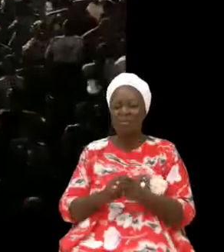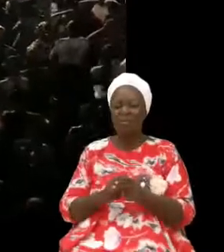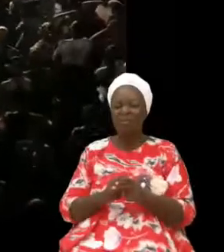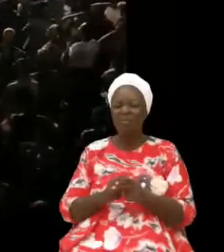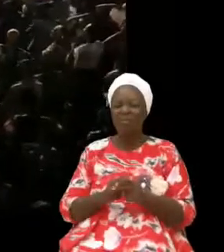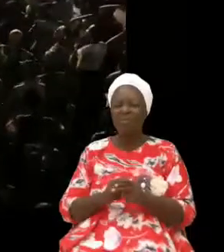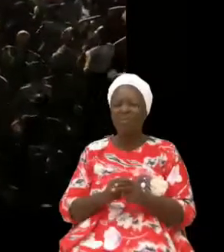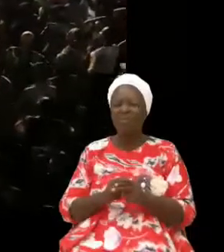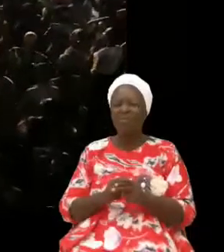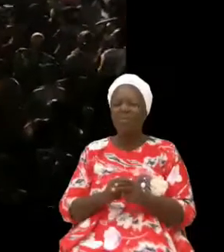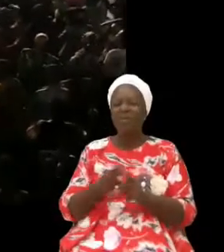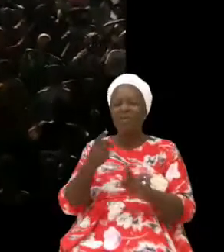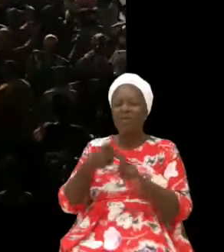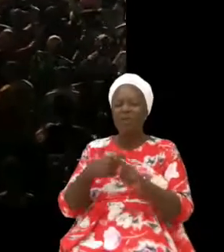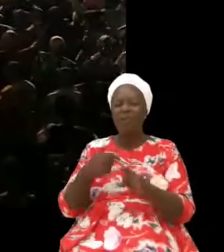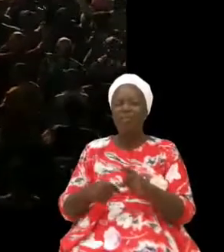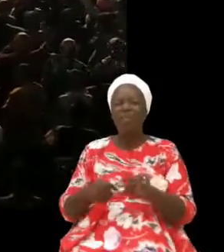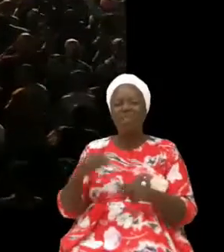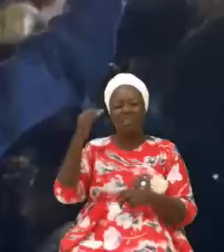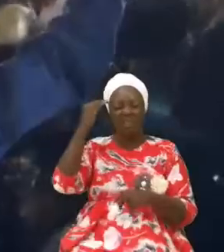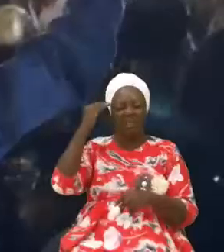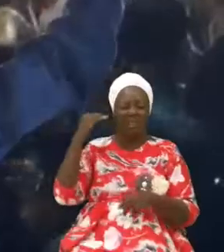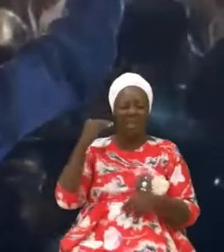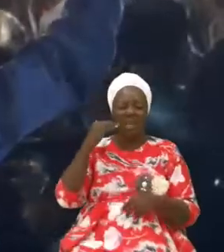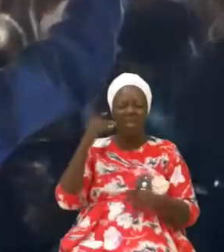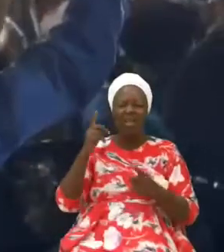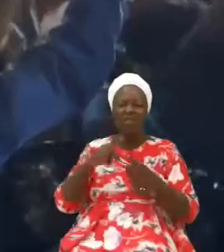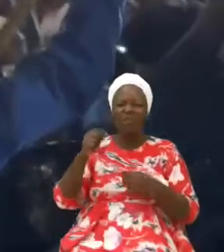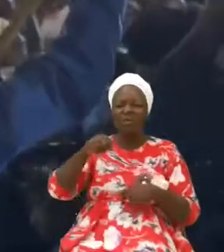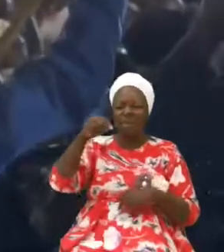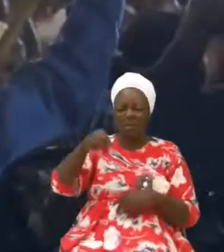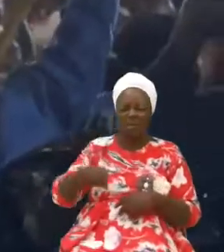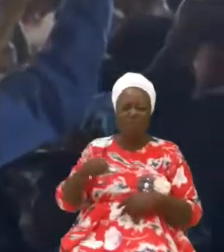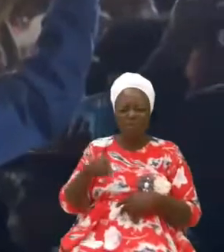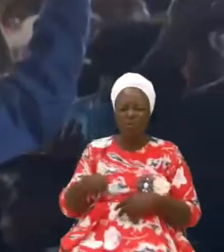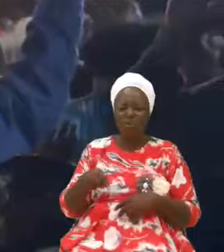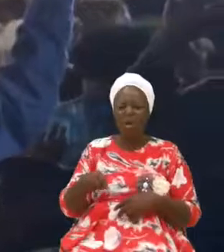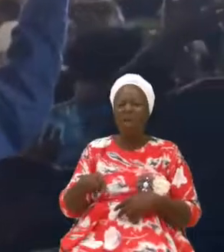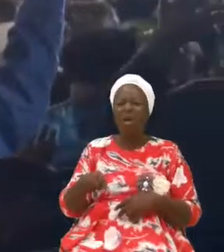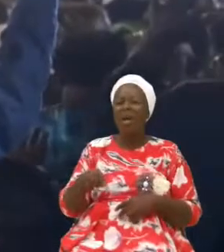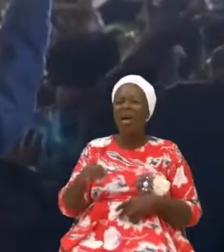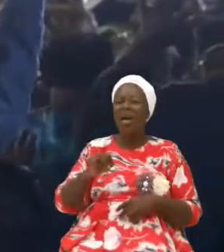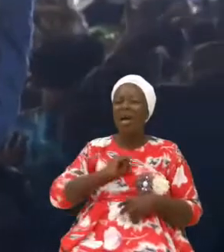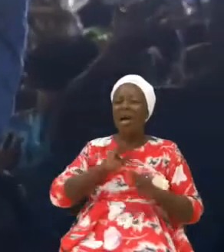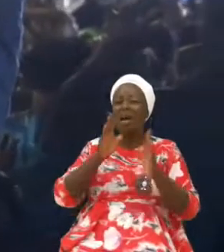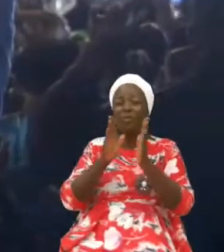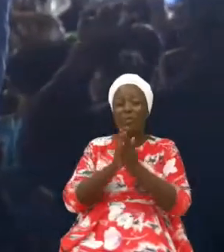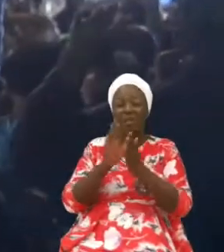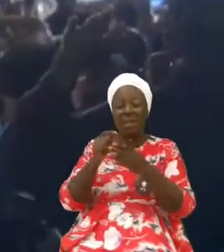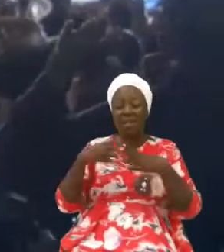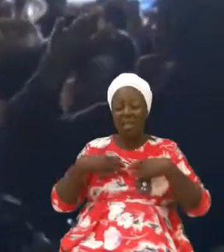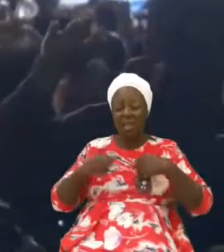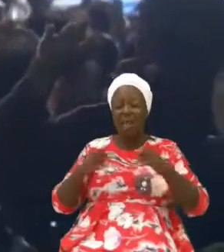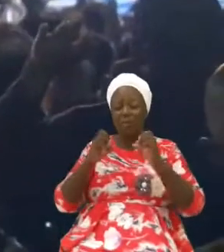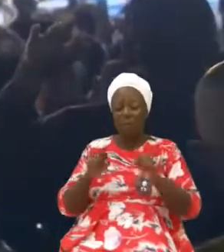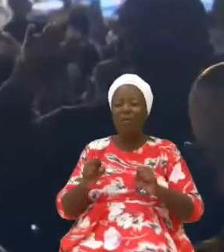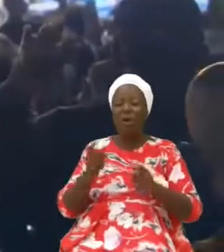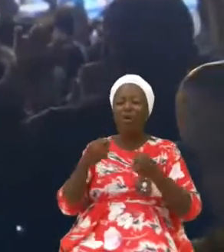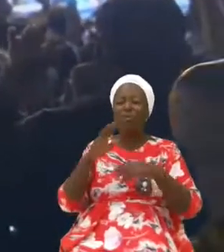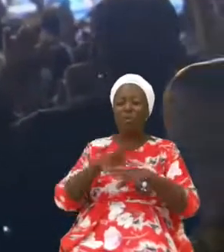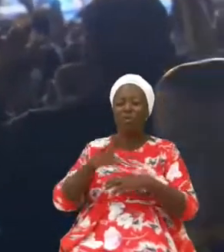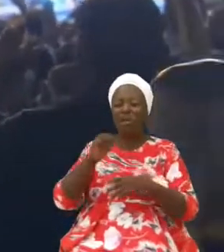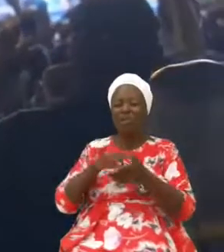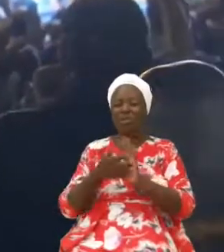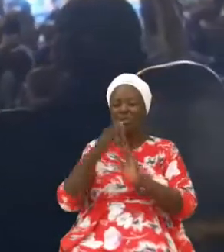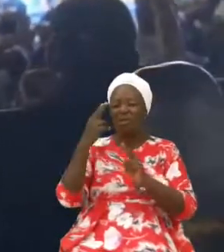every life in Jesus' name. From the top of the head to the tip of the toe, I